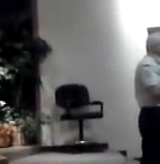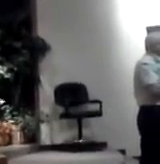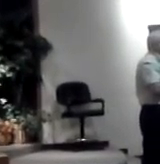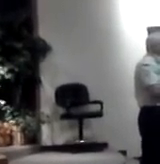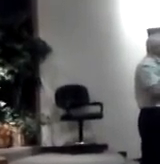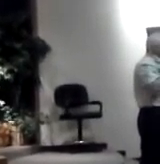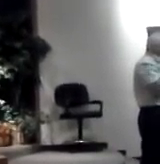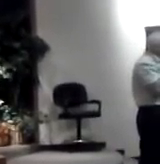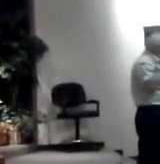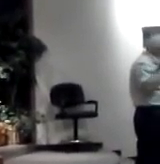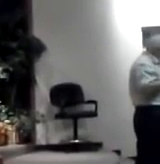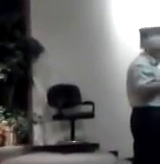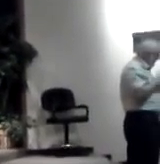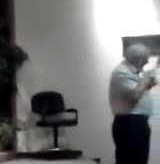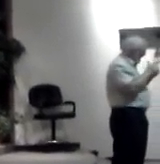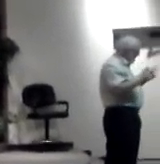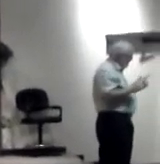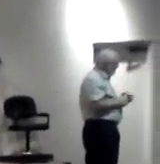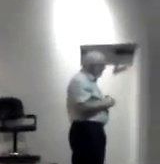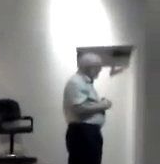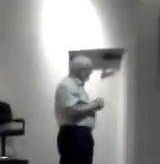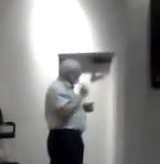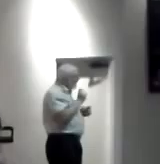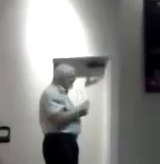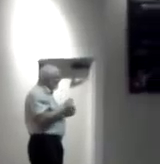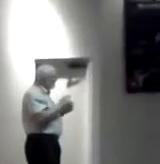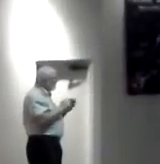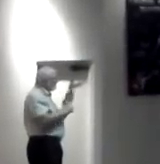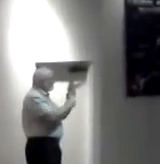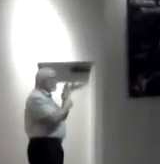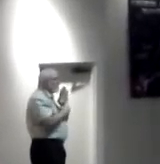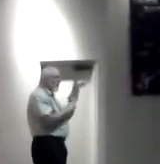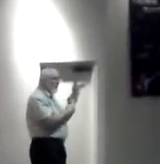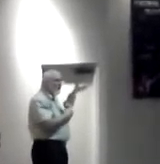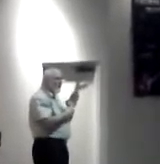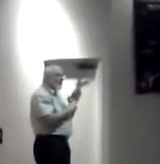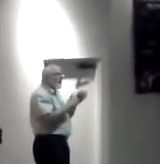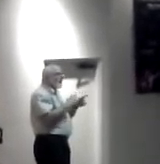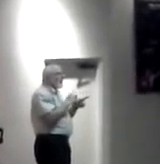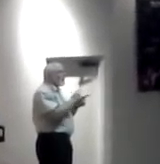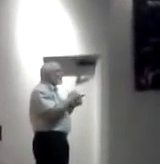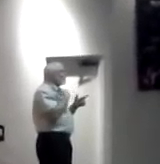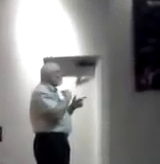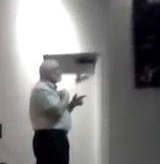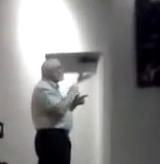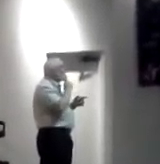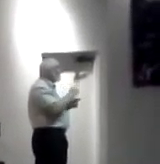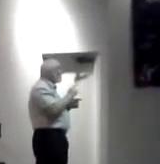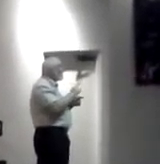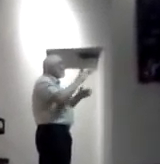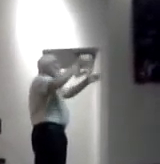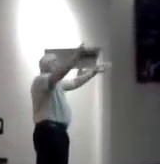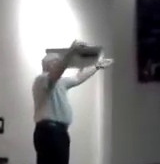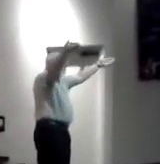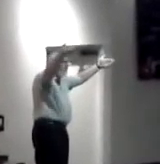Our body language should reflect the fact that we are